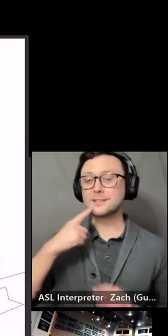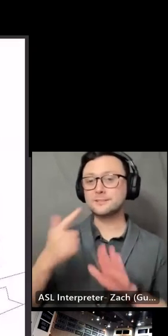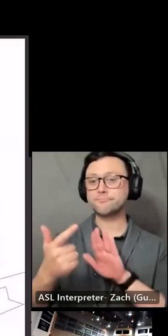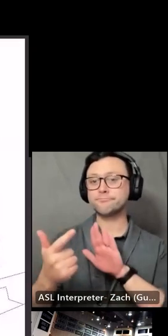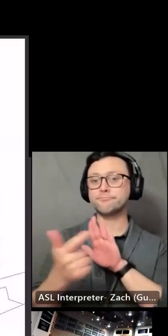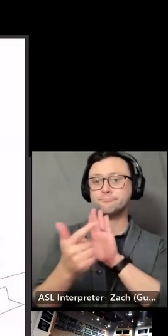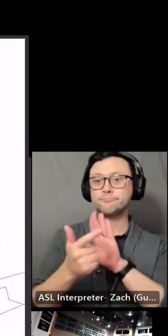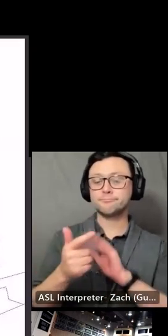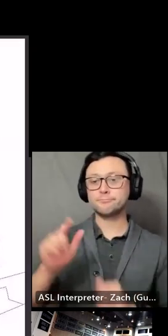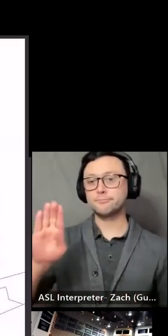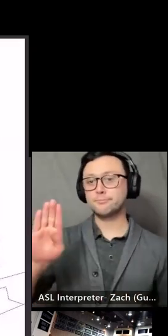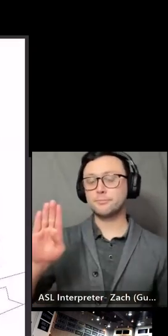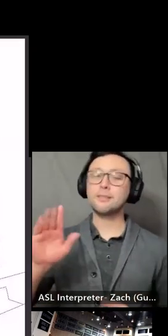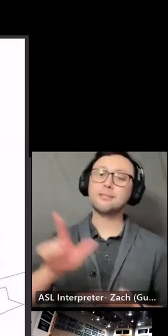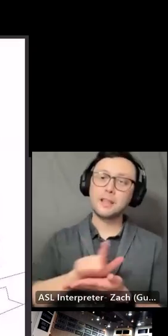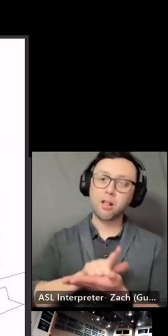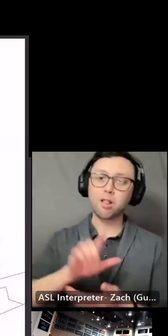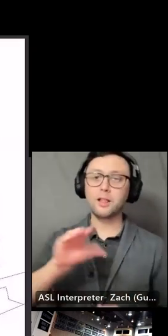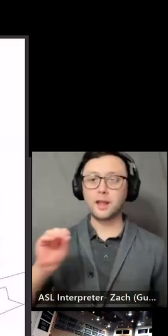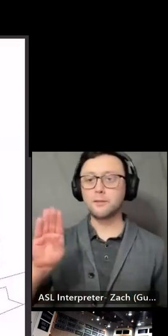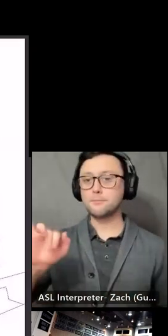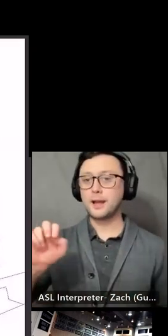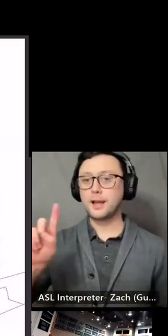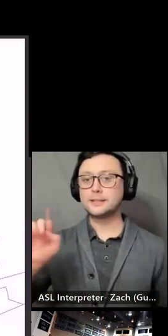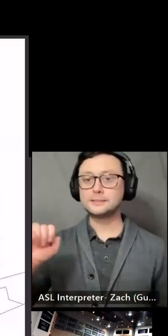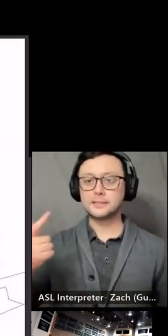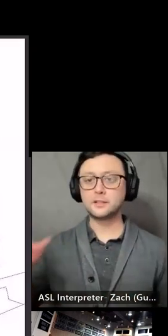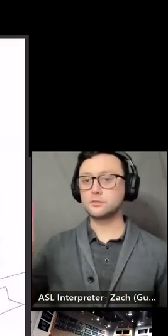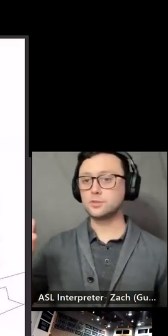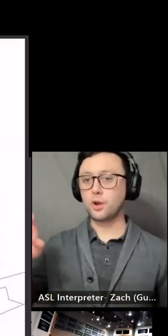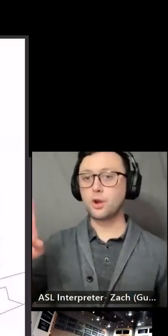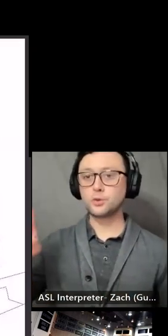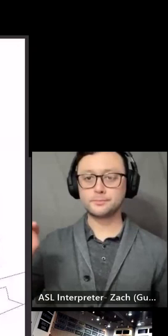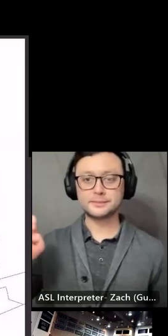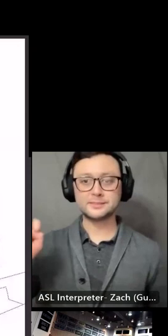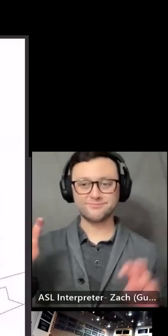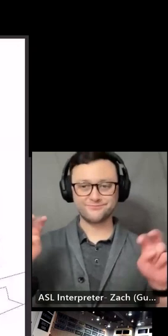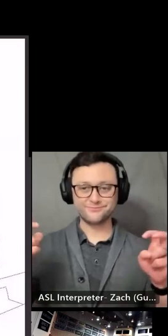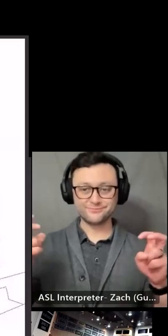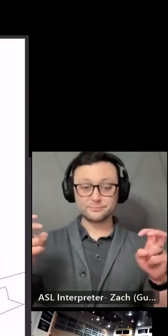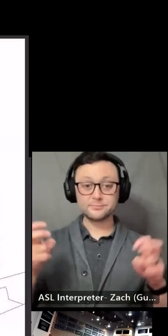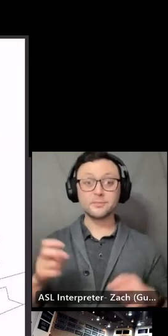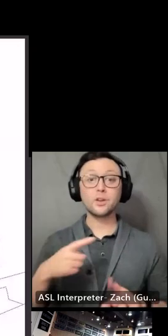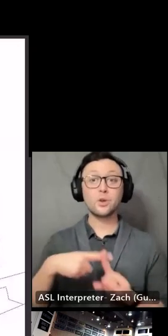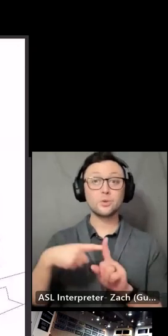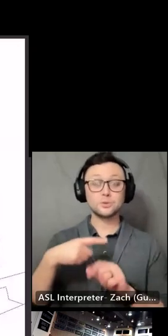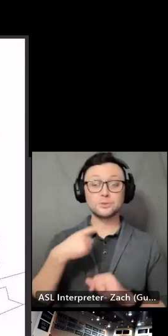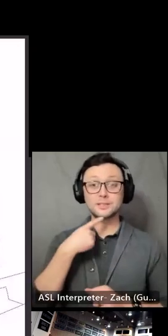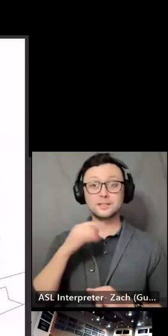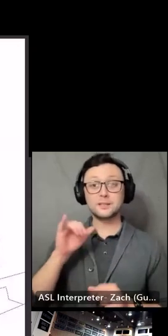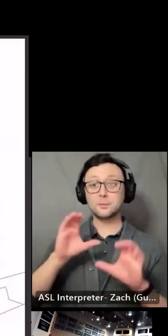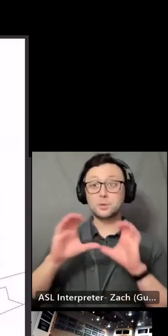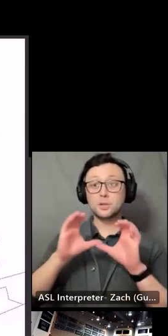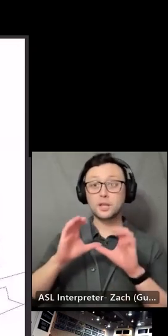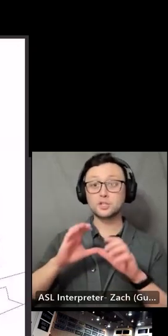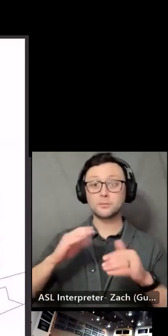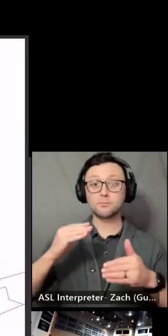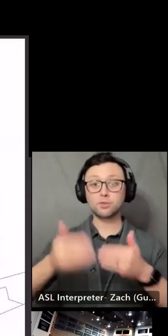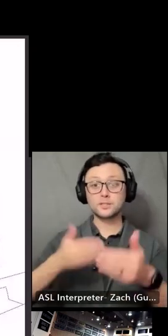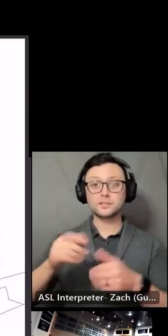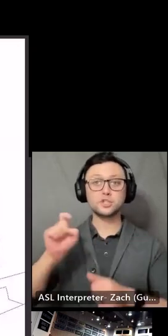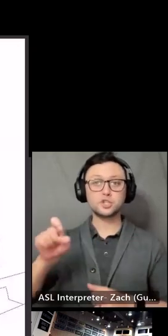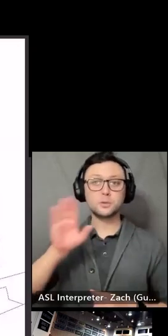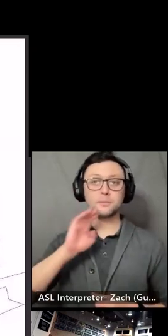and binding document. It also says that, you know, the communication process should be